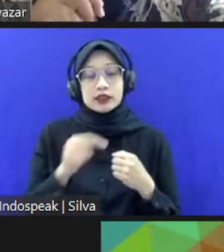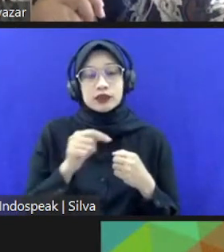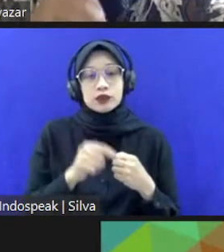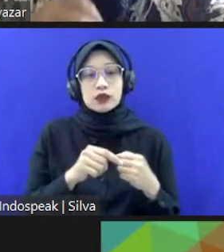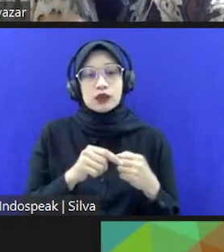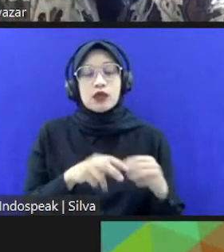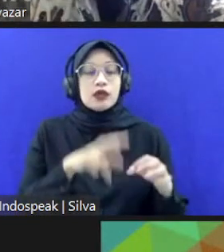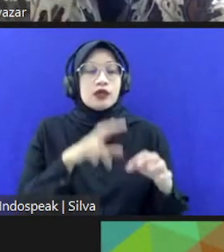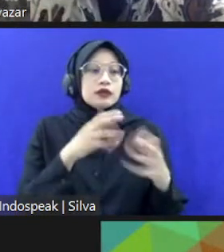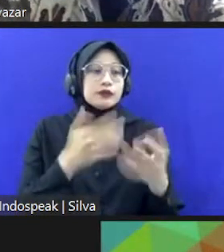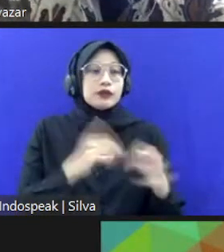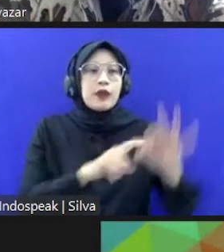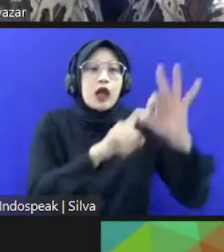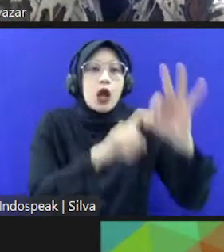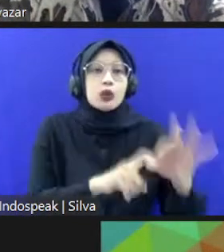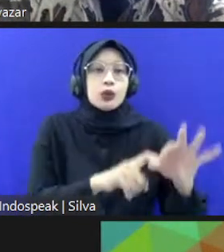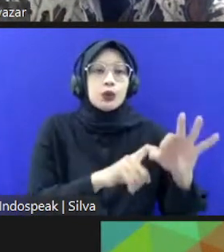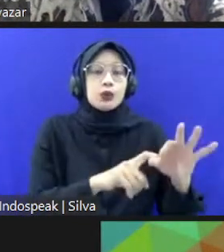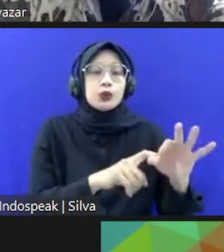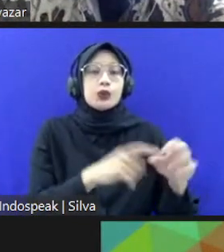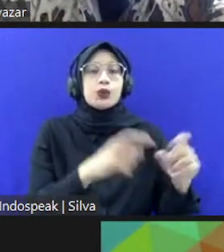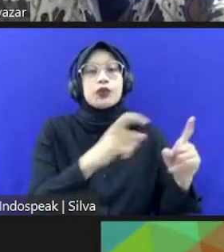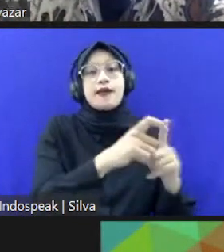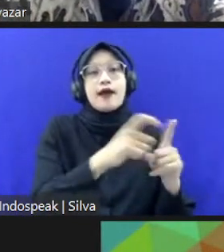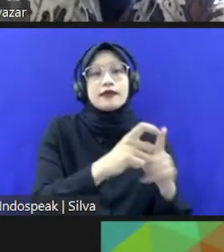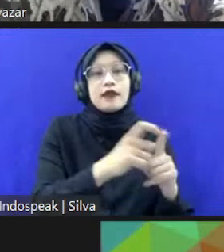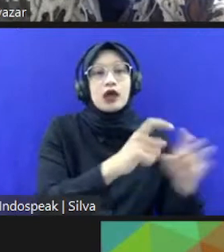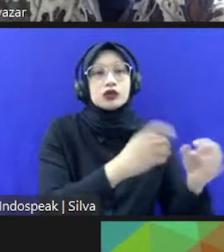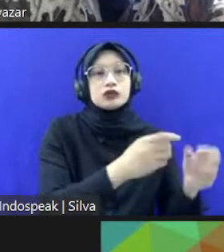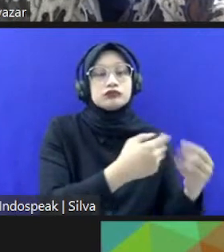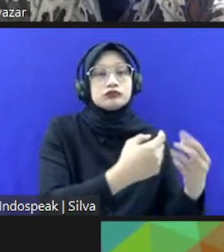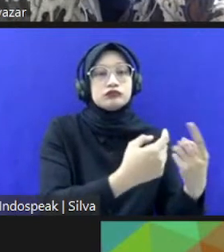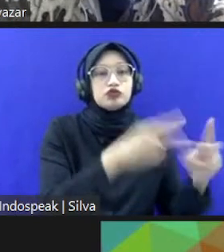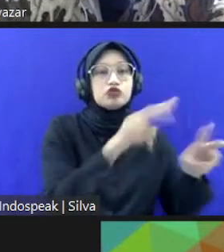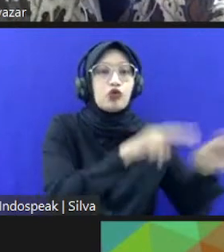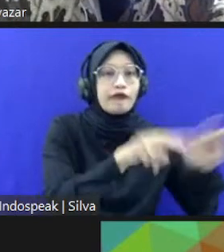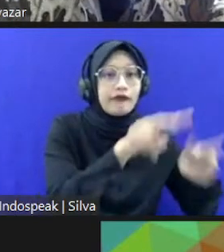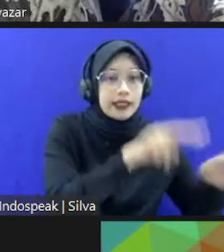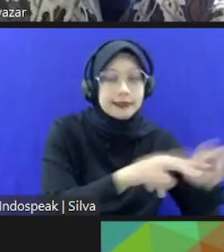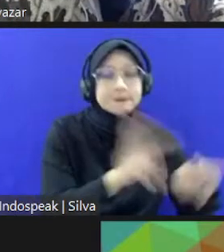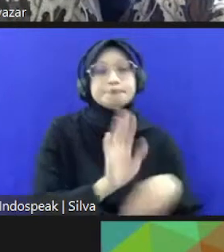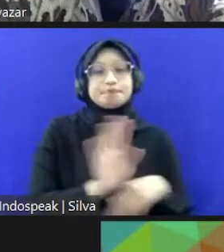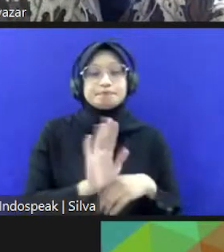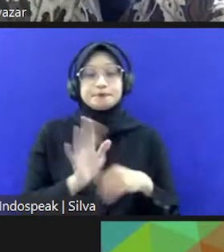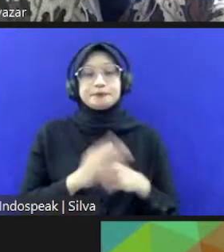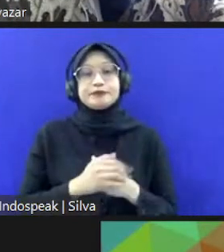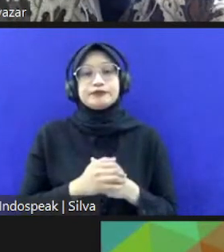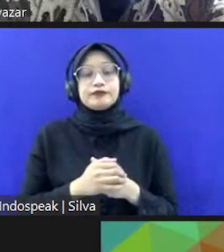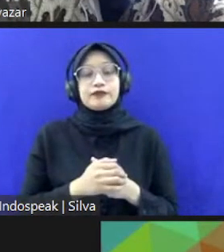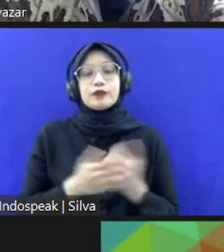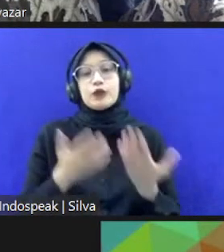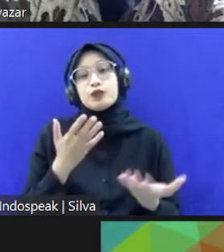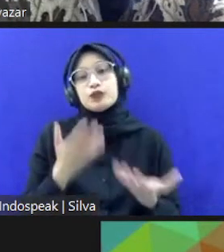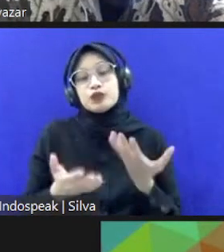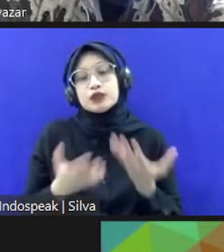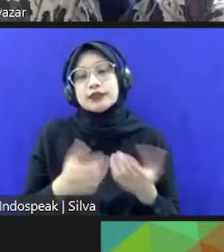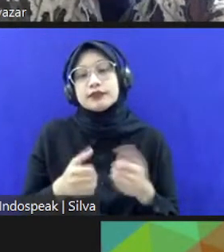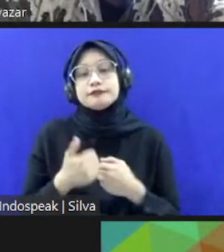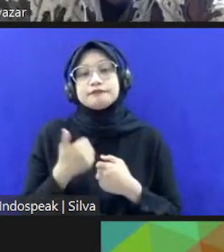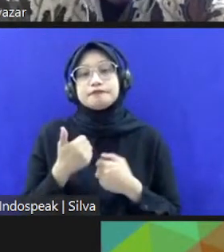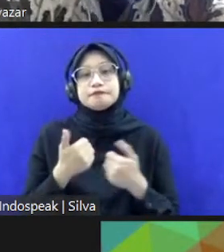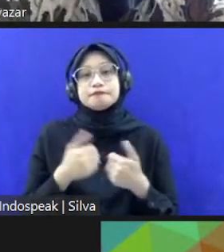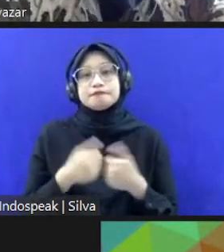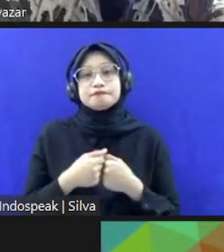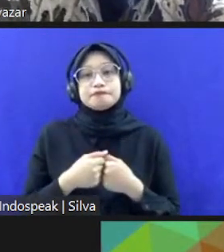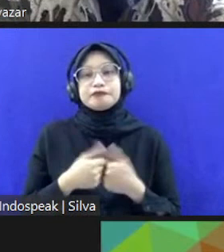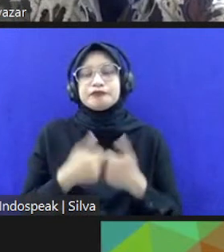data. It will be great if we have a nice record on what cause of death of mortality,